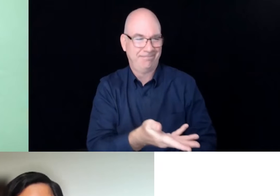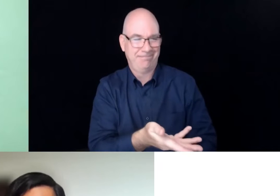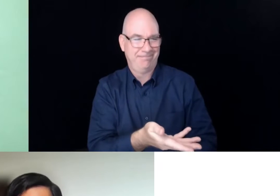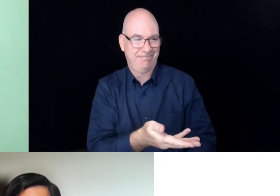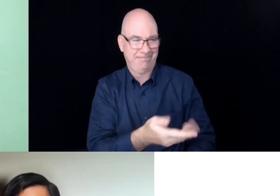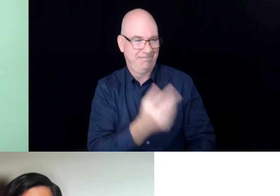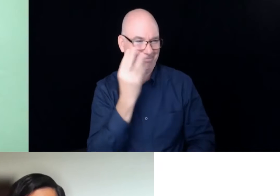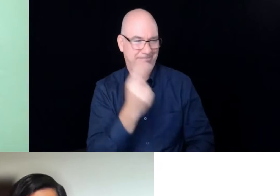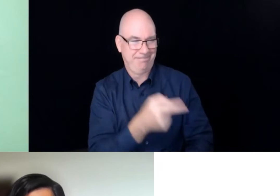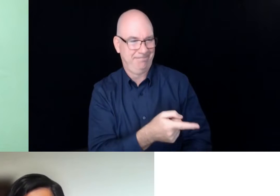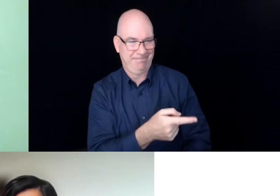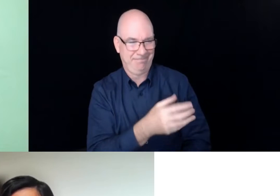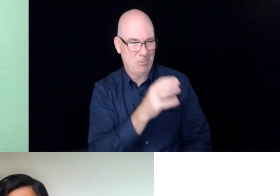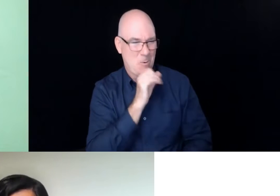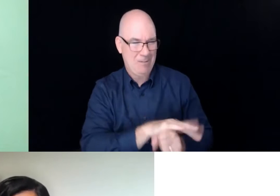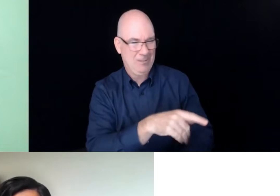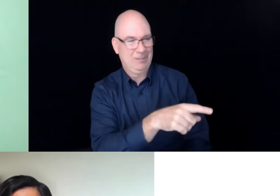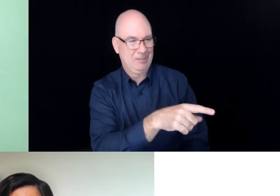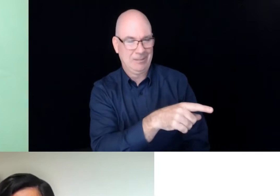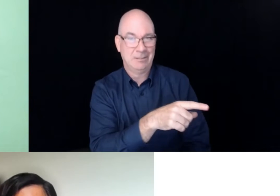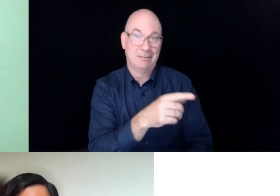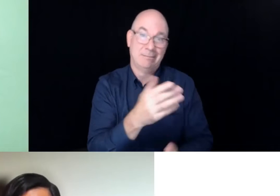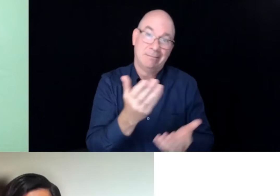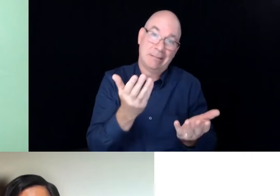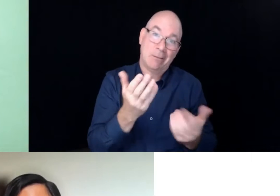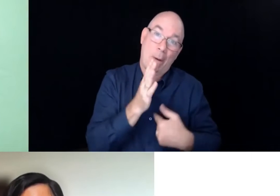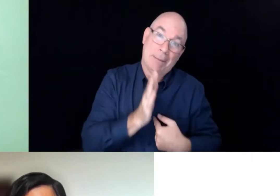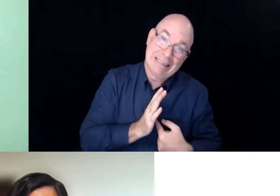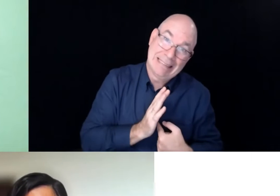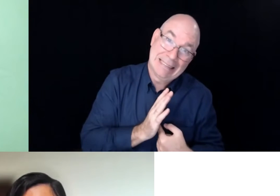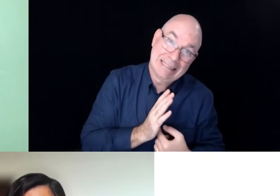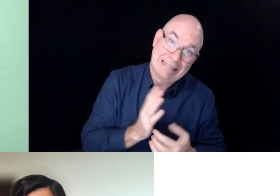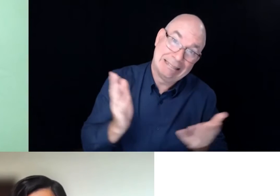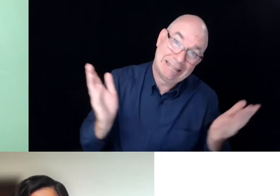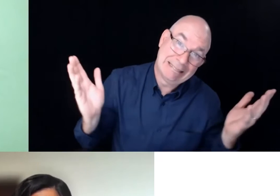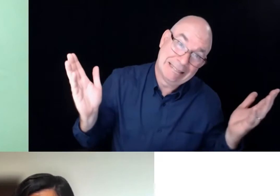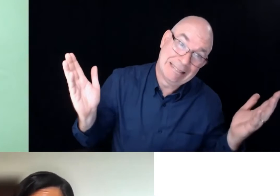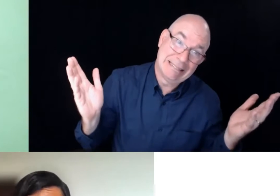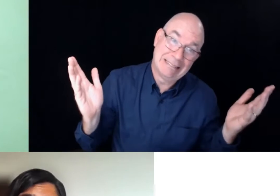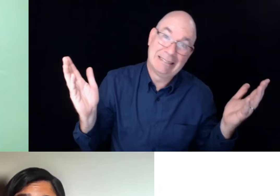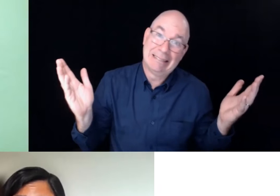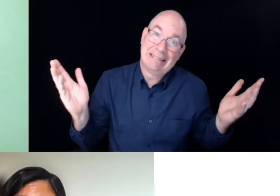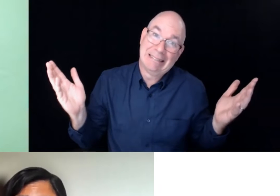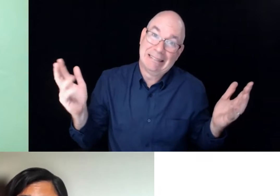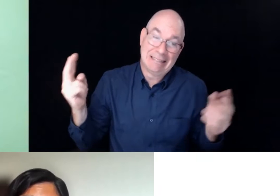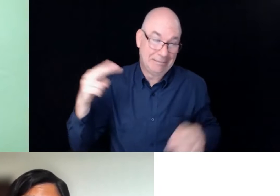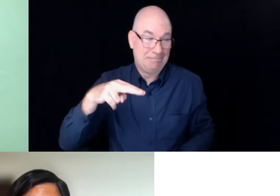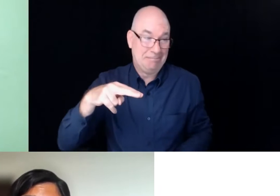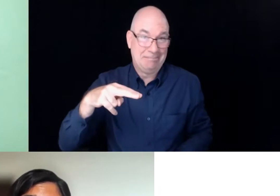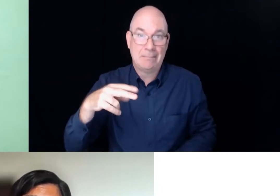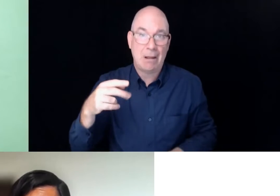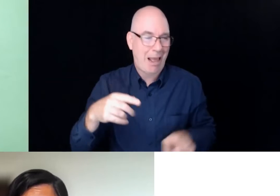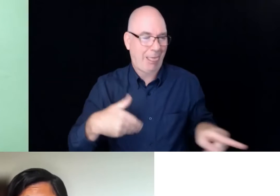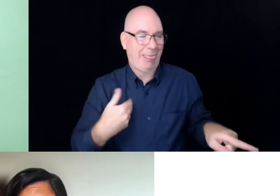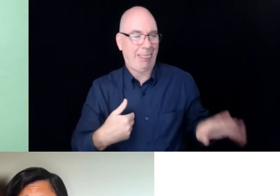enough to understand. I'm sure there were also gender components kind of playing in with that, the ageism that was happening.